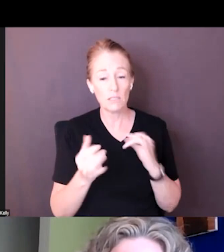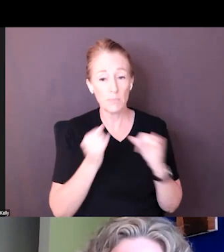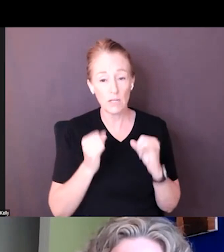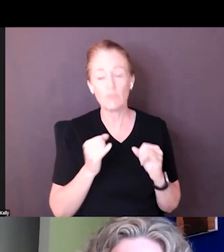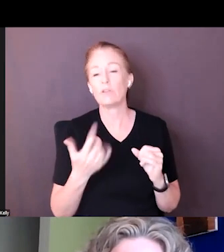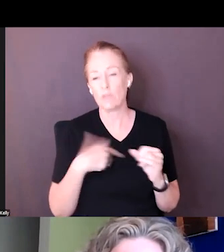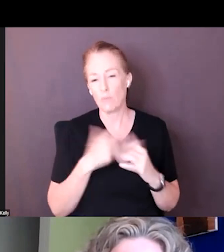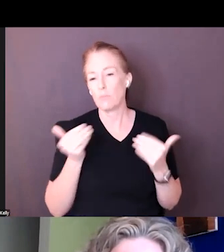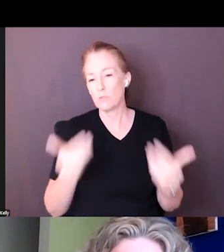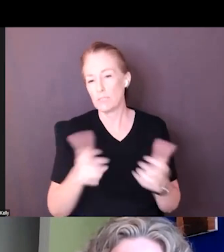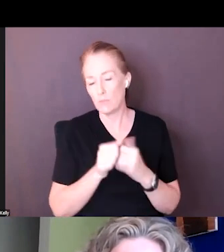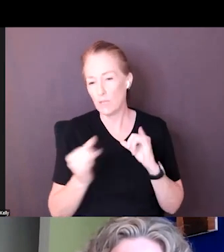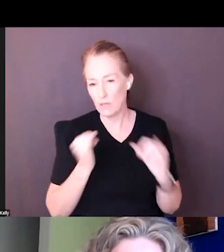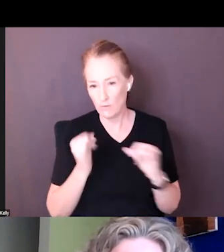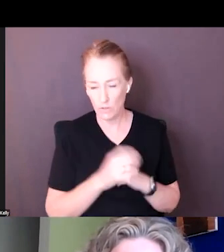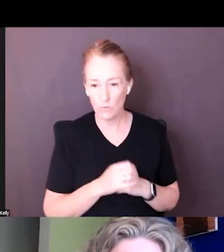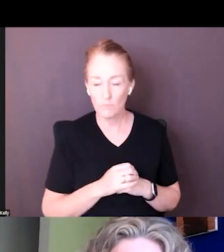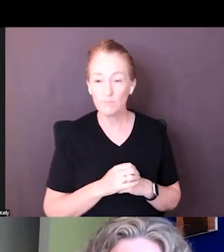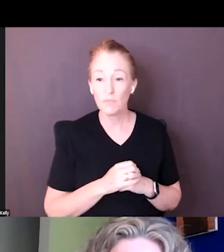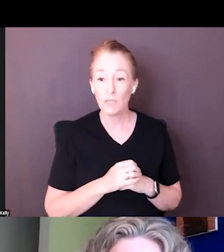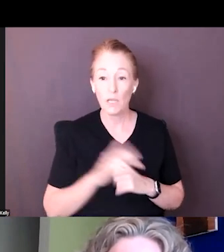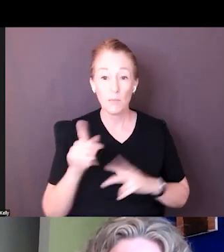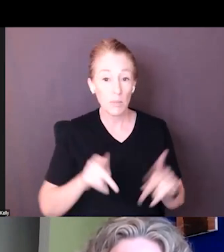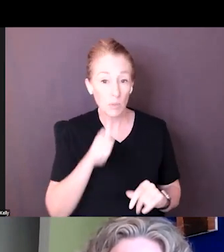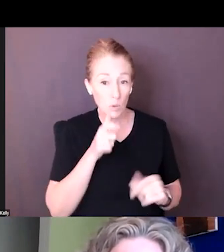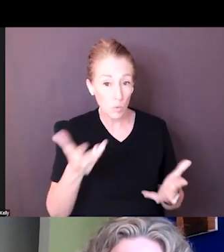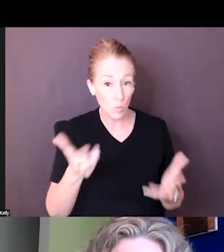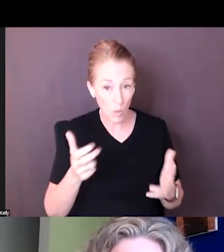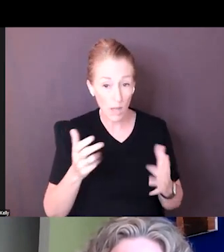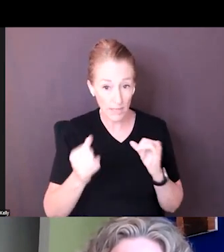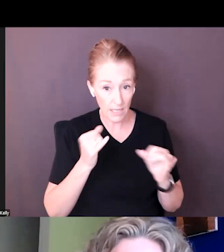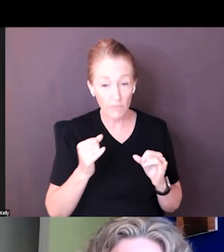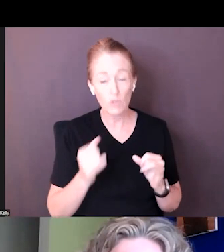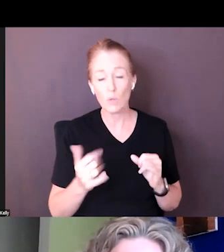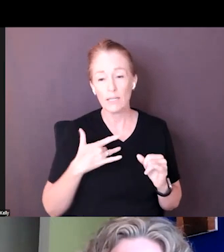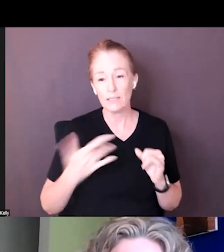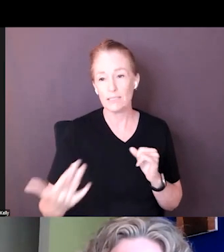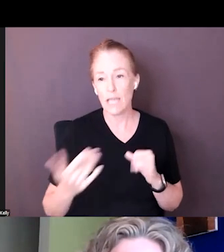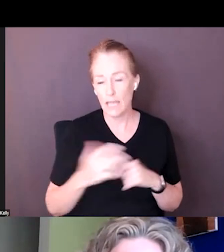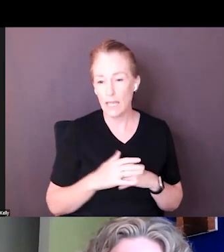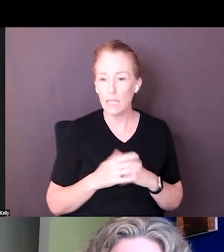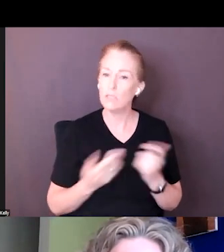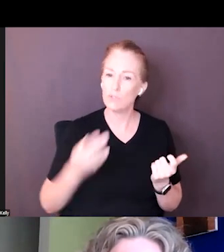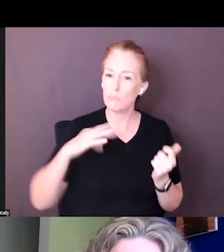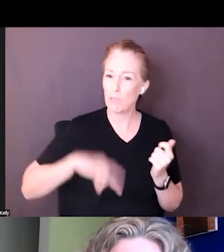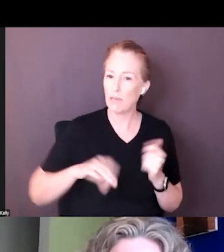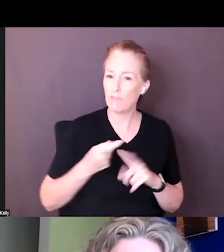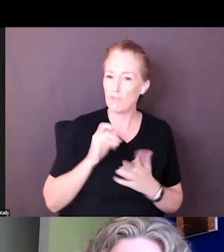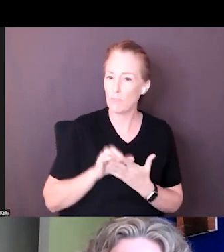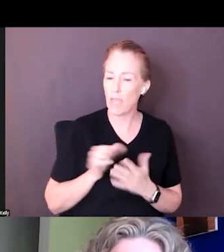say people who want to be interviewed usually benefit from the interview or find it not to be very stressful. That is, they wanted